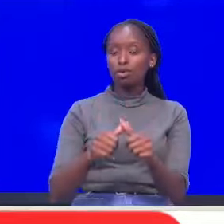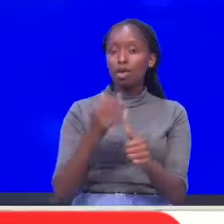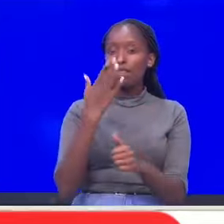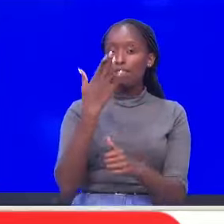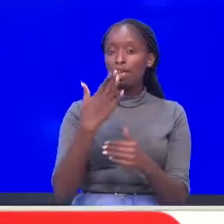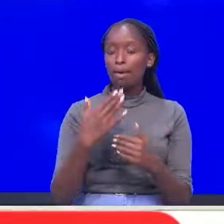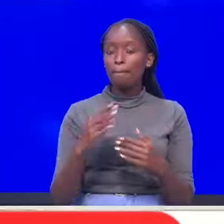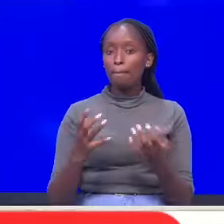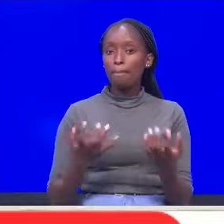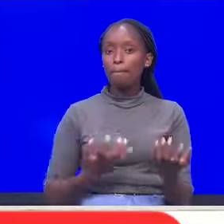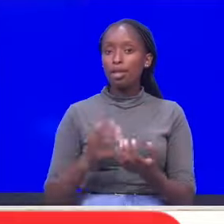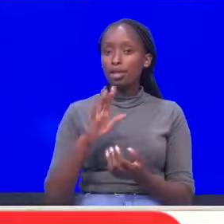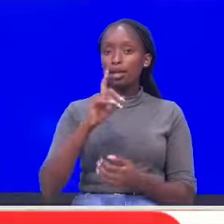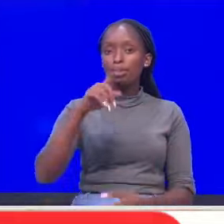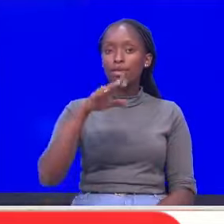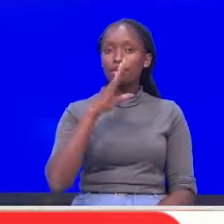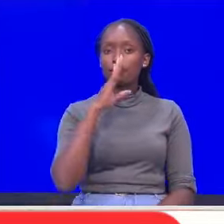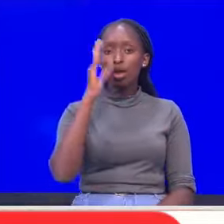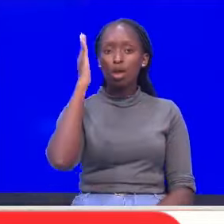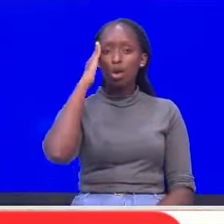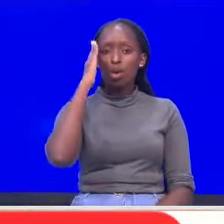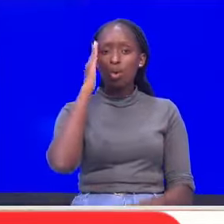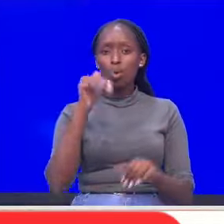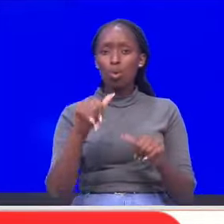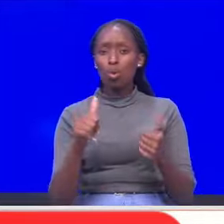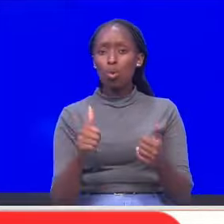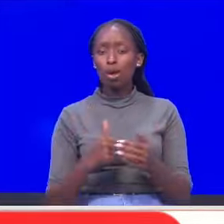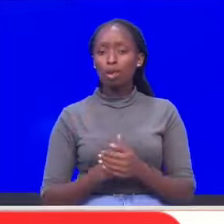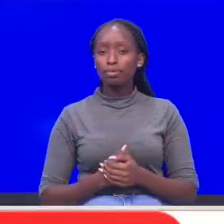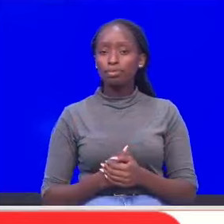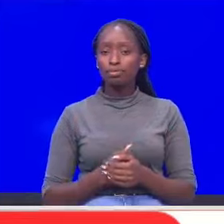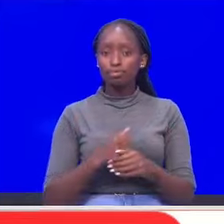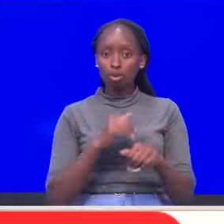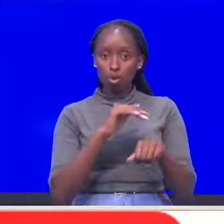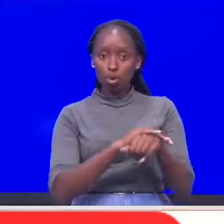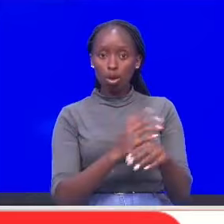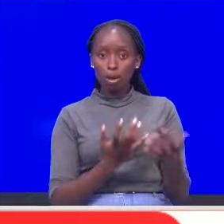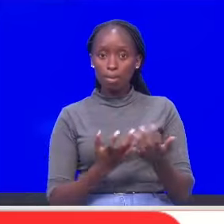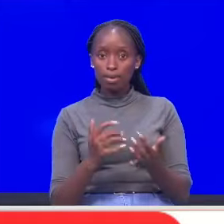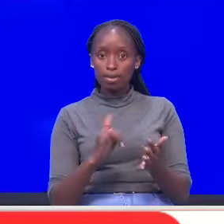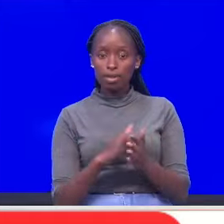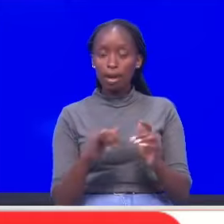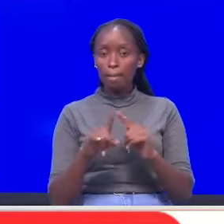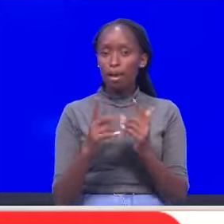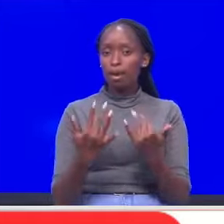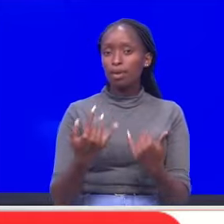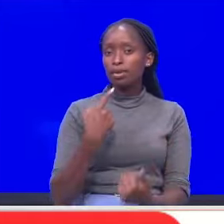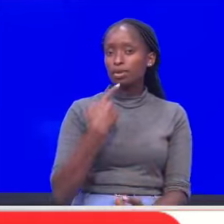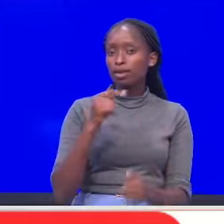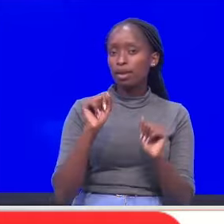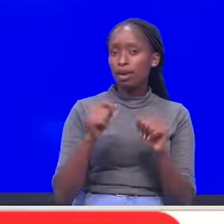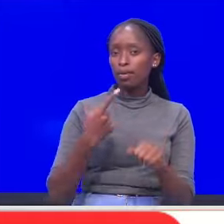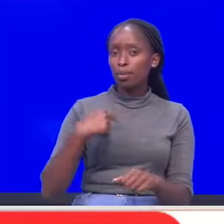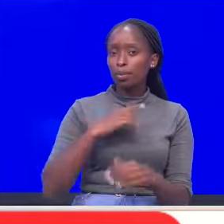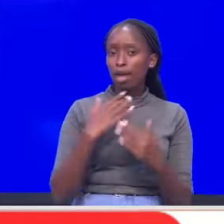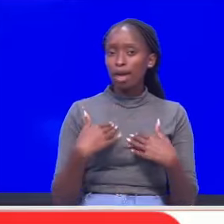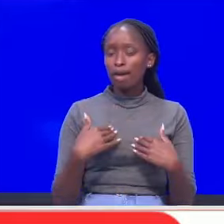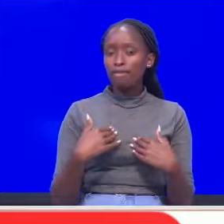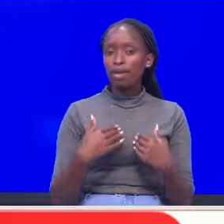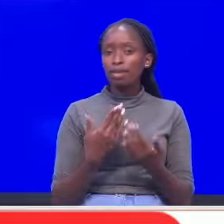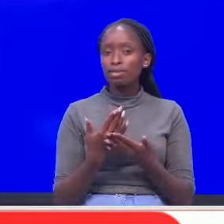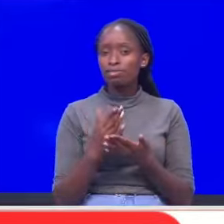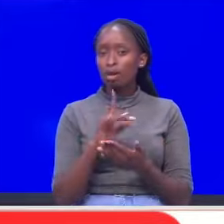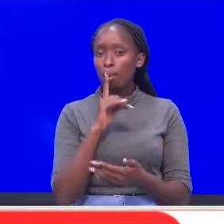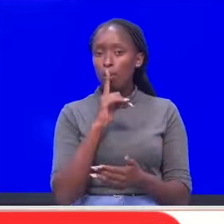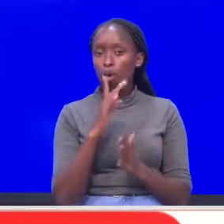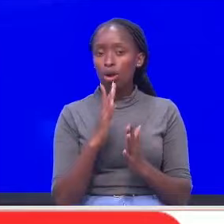their business has to be identified. The A&Bs have really taken, it's a good business, yes, but we're just saying, can we have some order? There's not